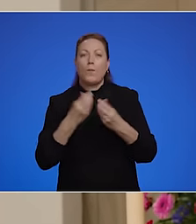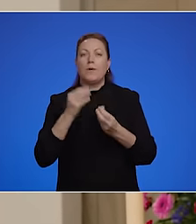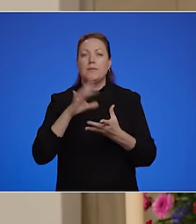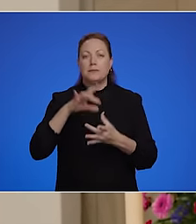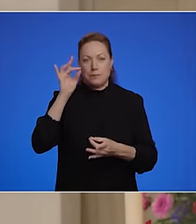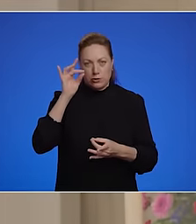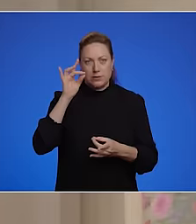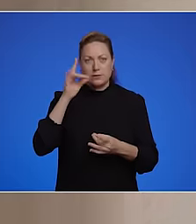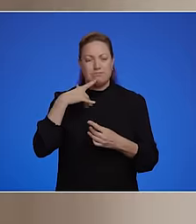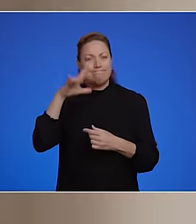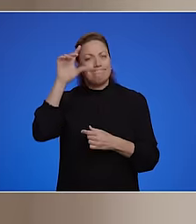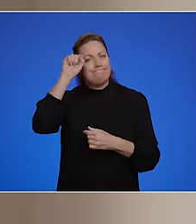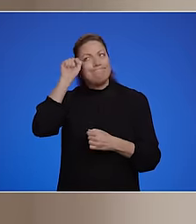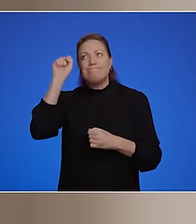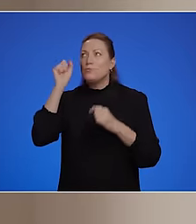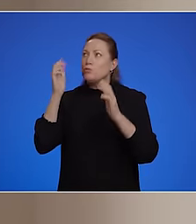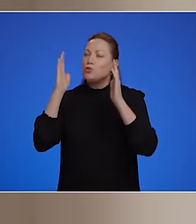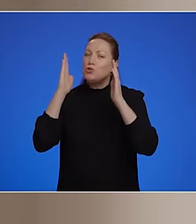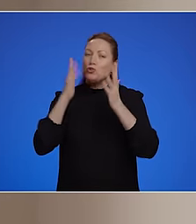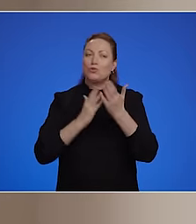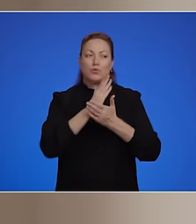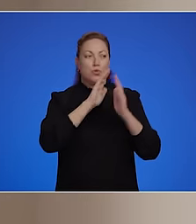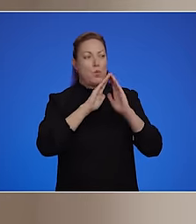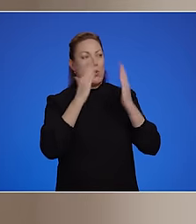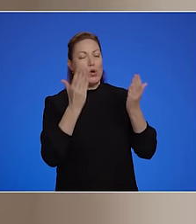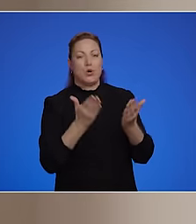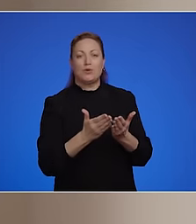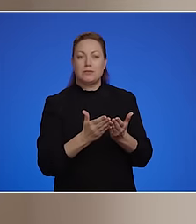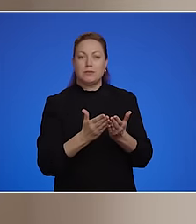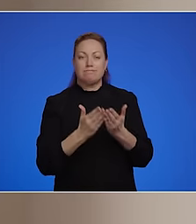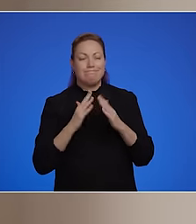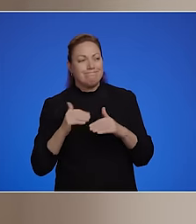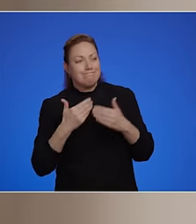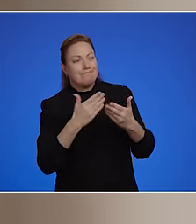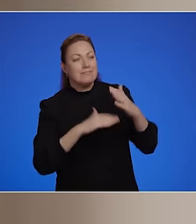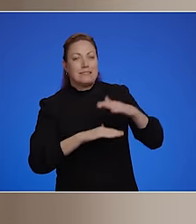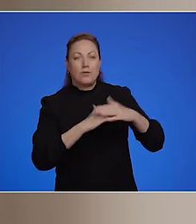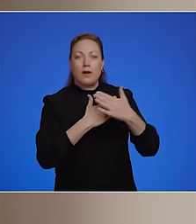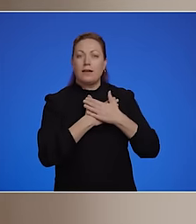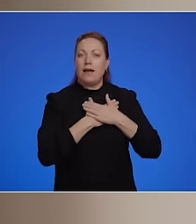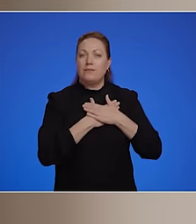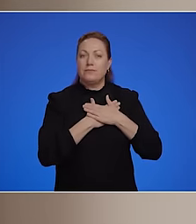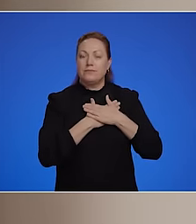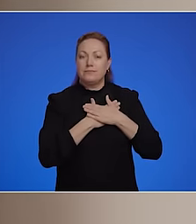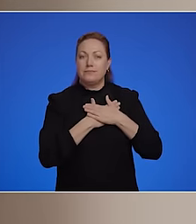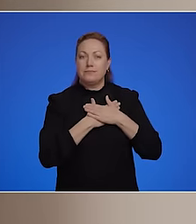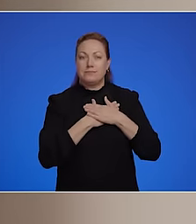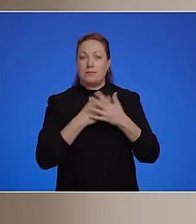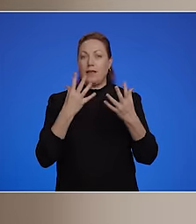Spirit. Remember, Lord, your Church spread throughout the world, and bring her to the fullness of